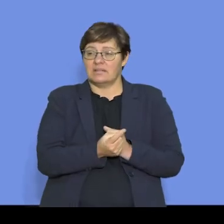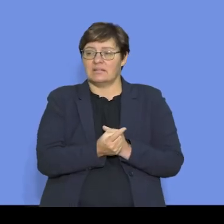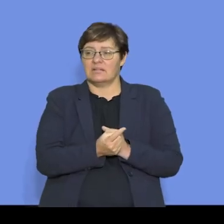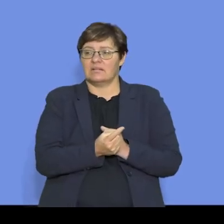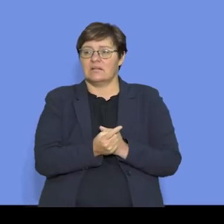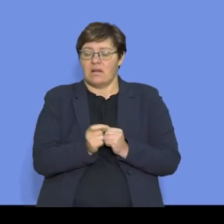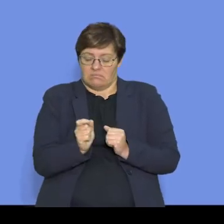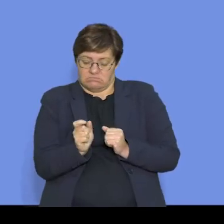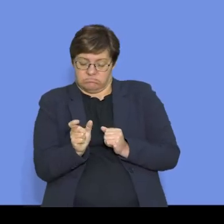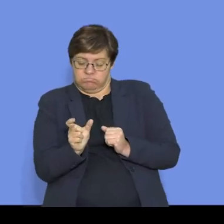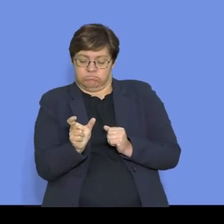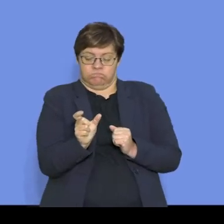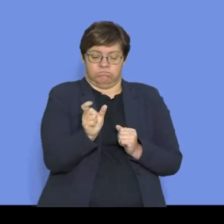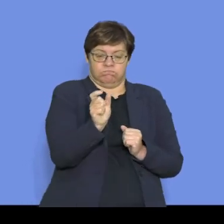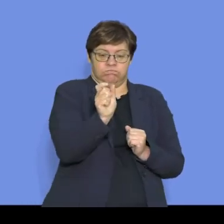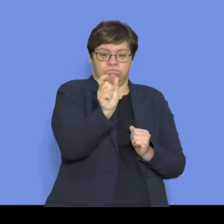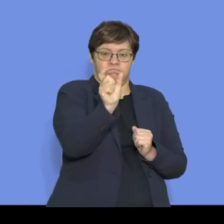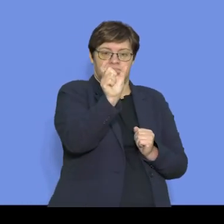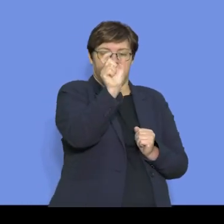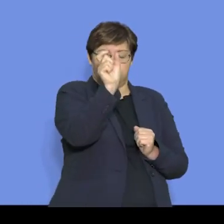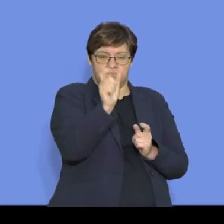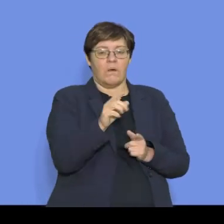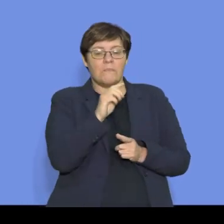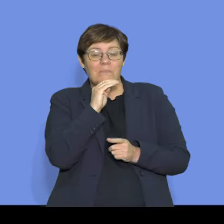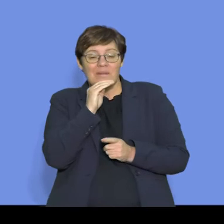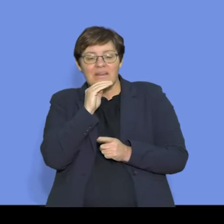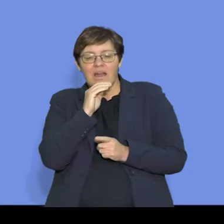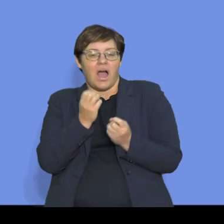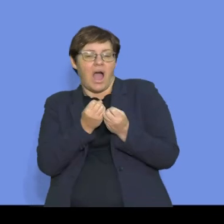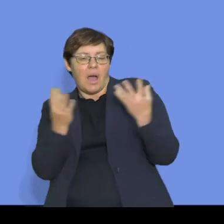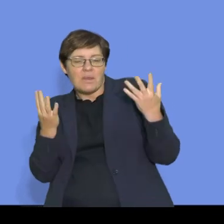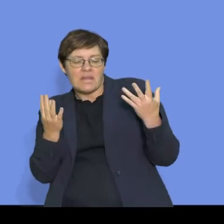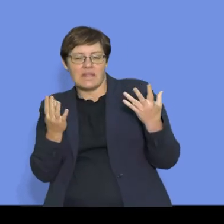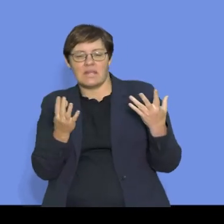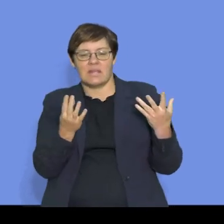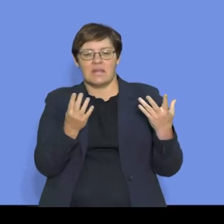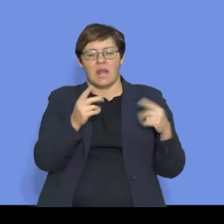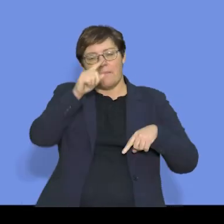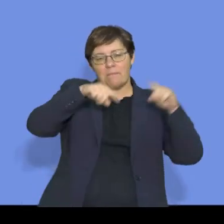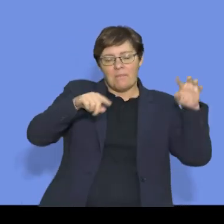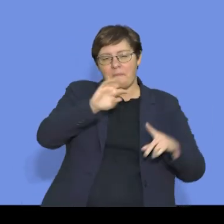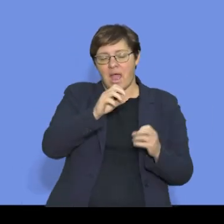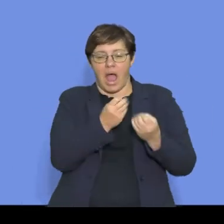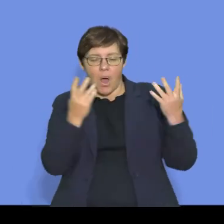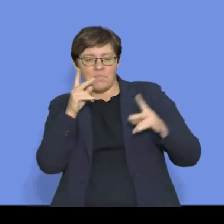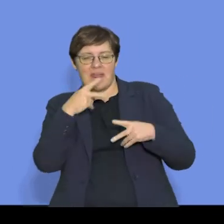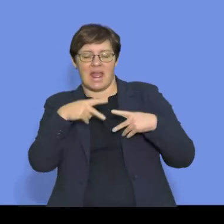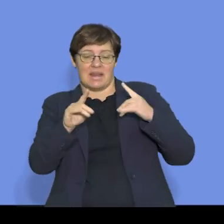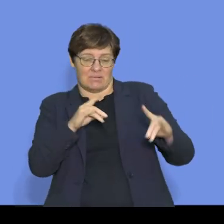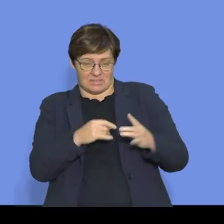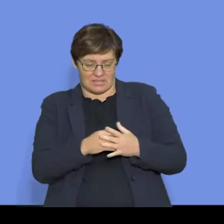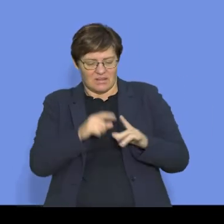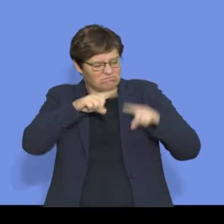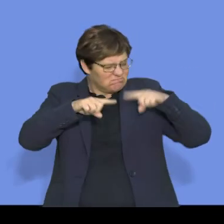the width of the bar actually gives you an indication of the biodiversity. In other words, how